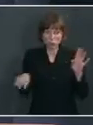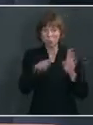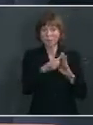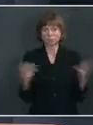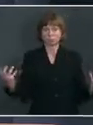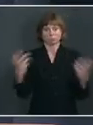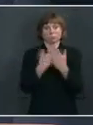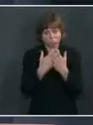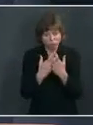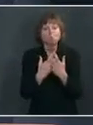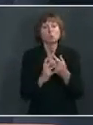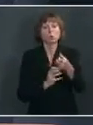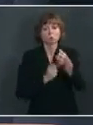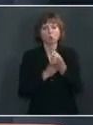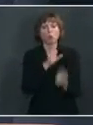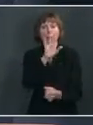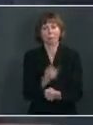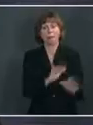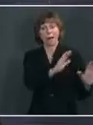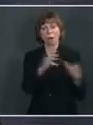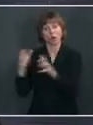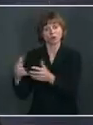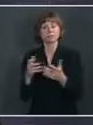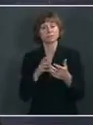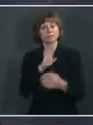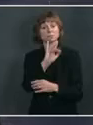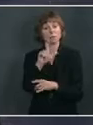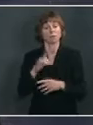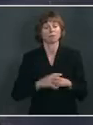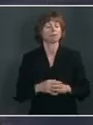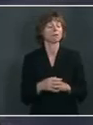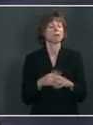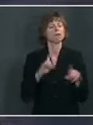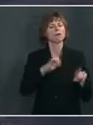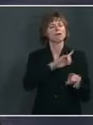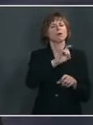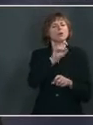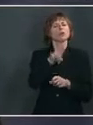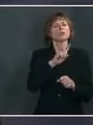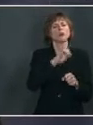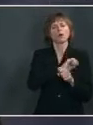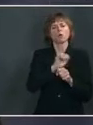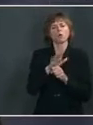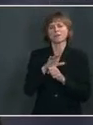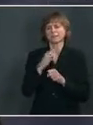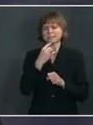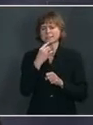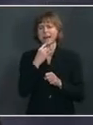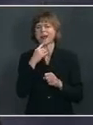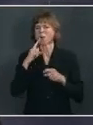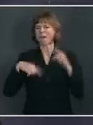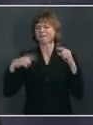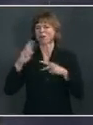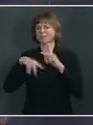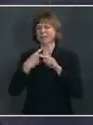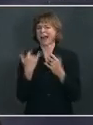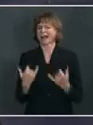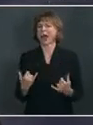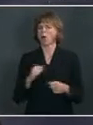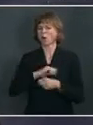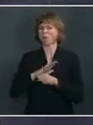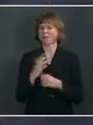support a bipartisan bill. And just one other question on COVID. The South Africa variant is now been discovered to be here in the U.S. You, of